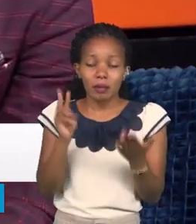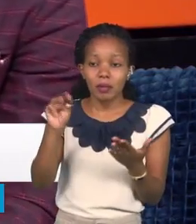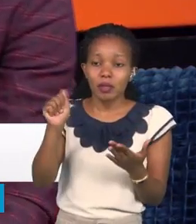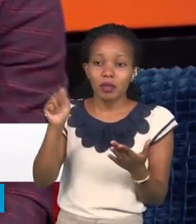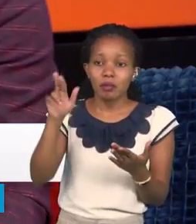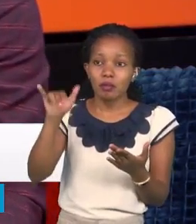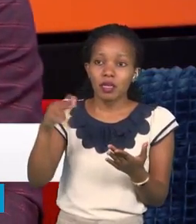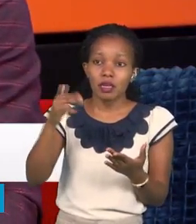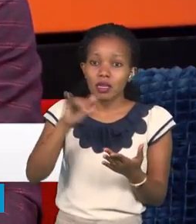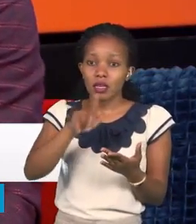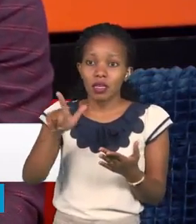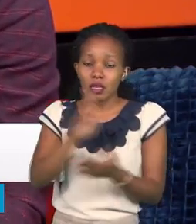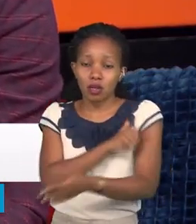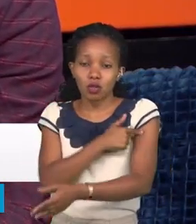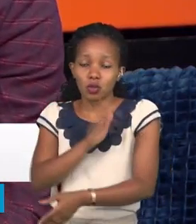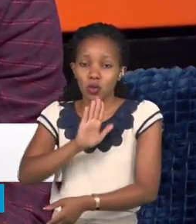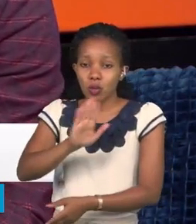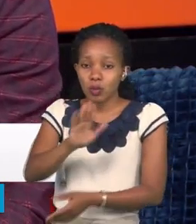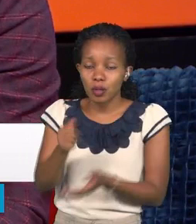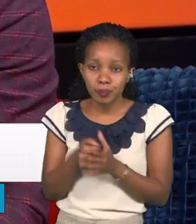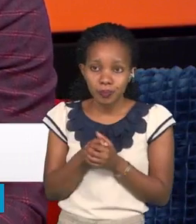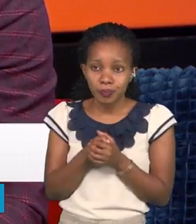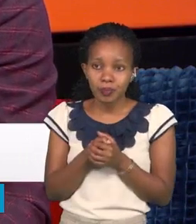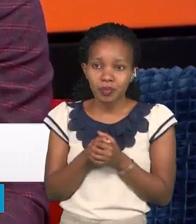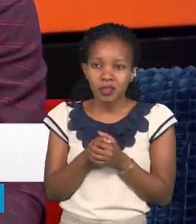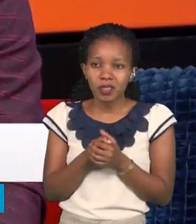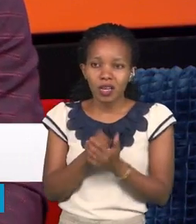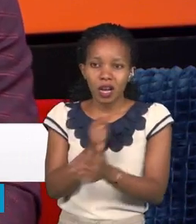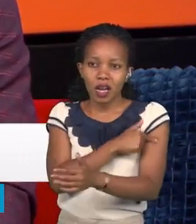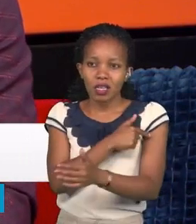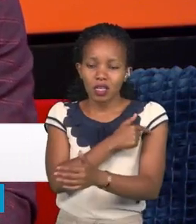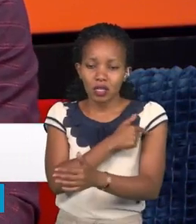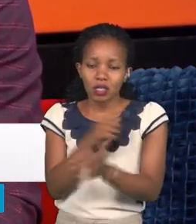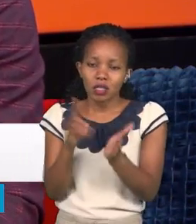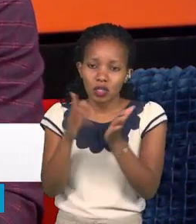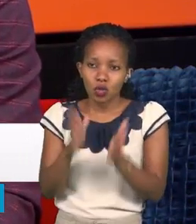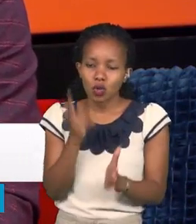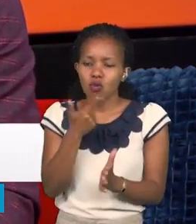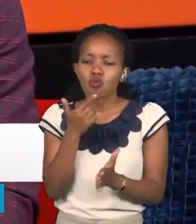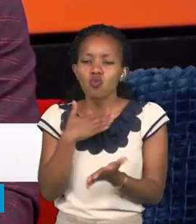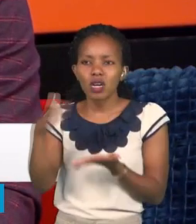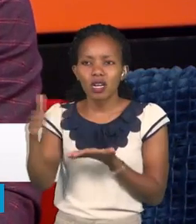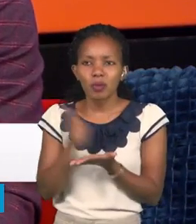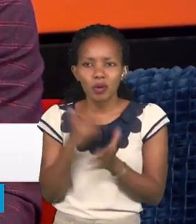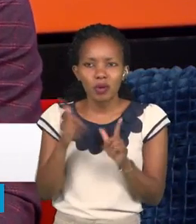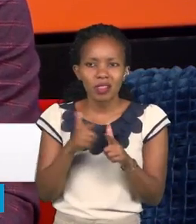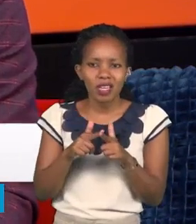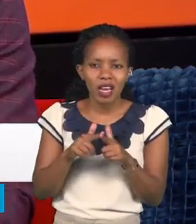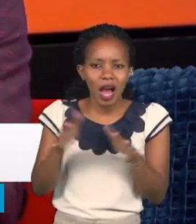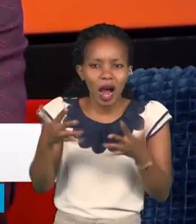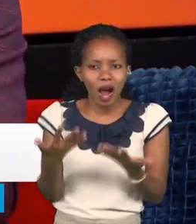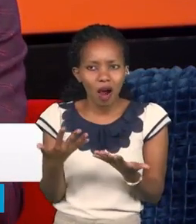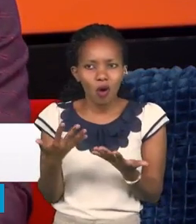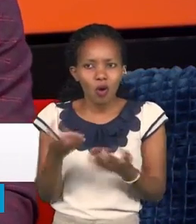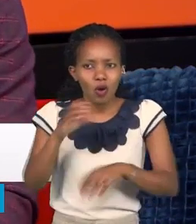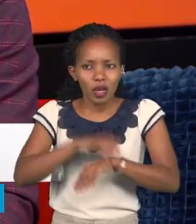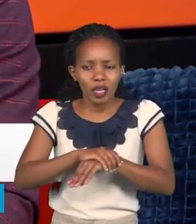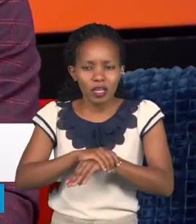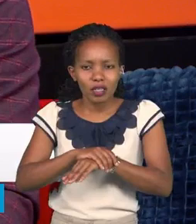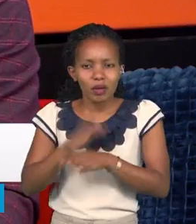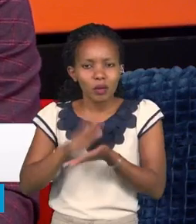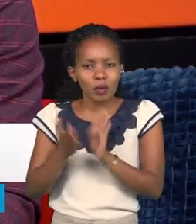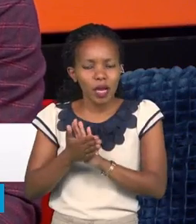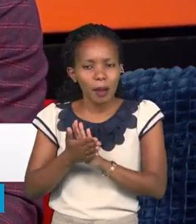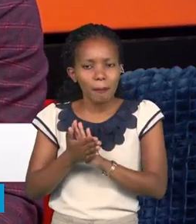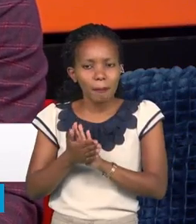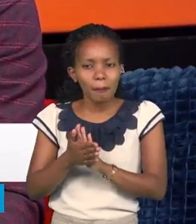I'll specifically point at your hospital. Yeah. Now, for a doctor who's seeking employment, mm-hmm. how will he maneuver through to get actually be part of your team? Because